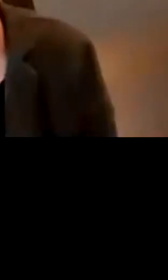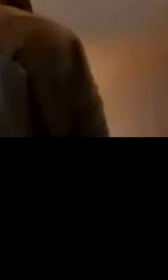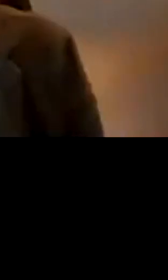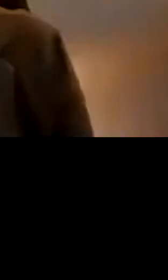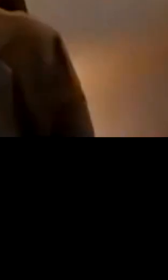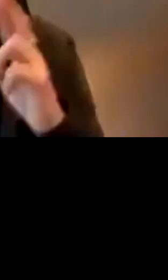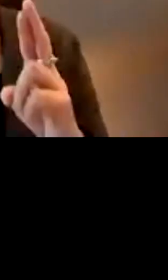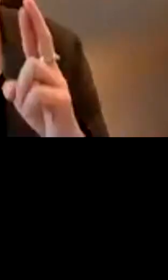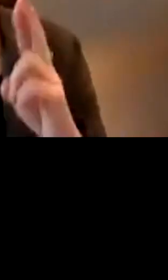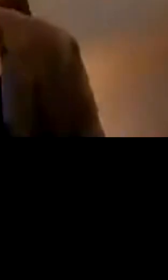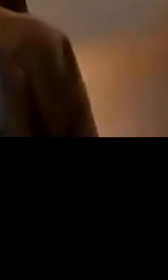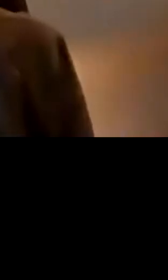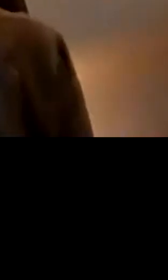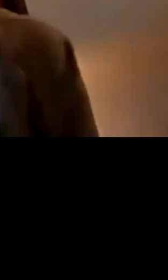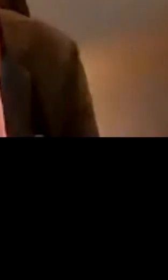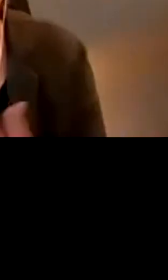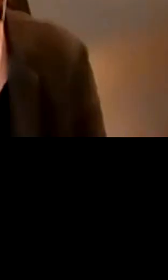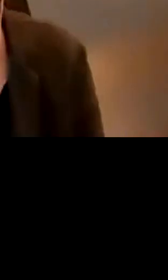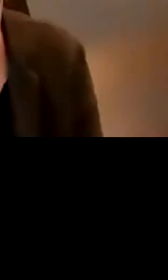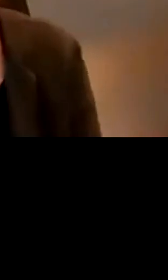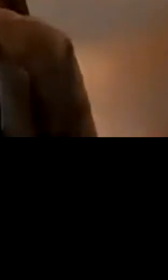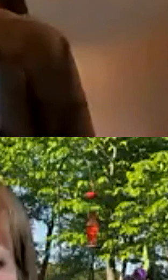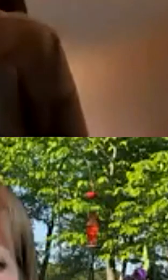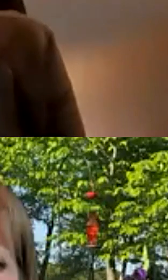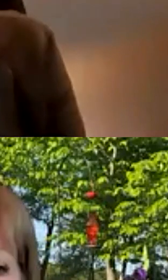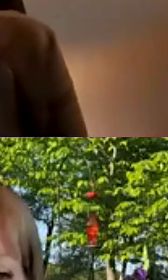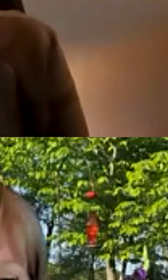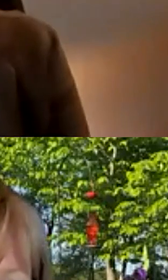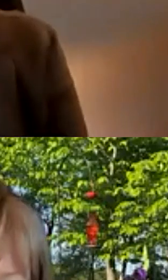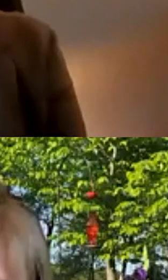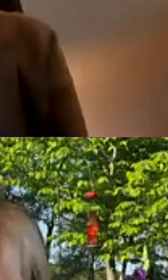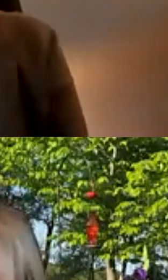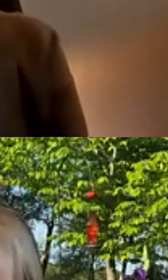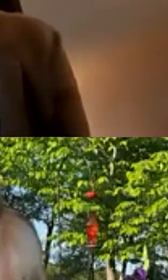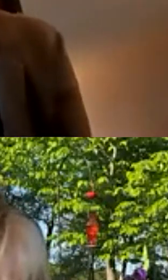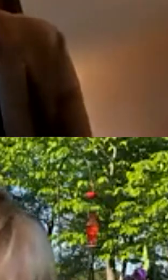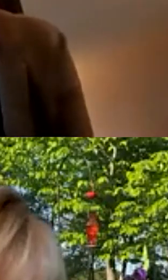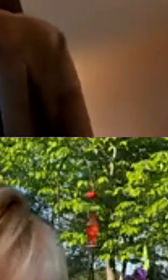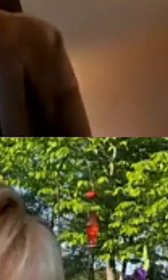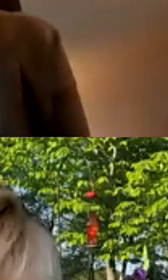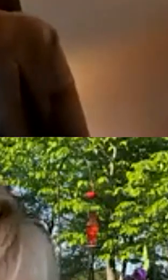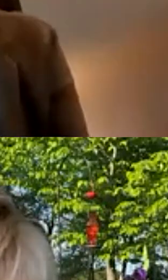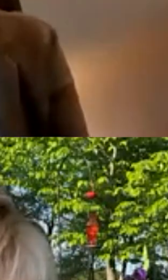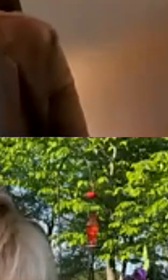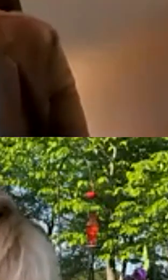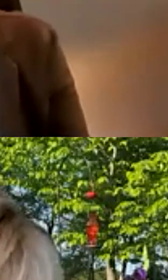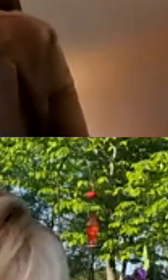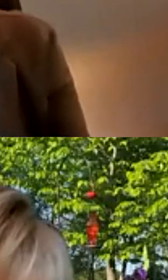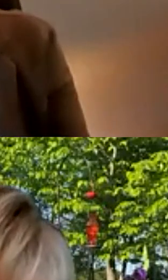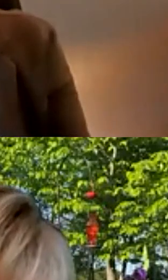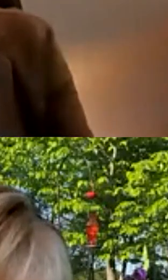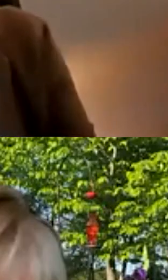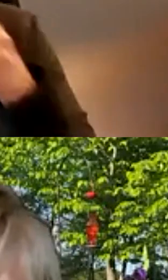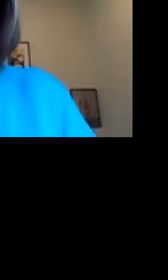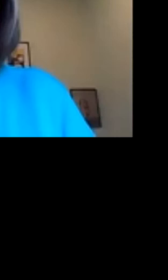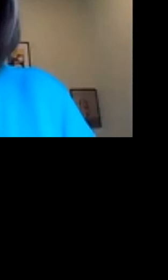hope. Stay tuned. Thank you to Gina and Marianne. And I'll just add one quick thing to that question